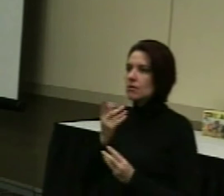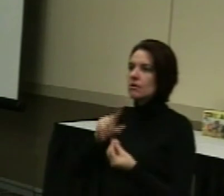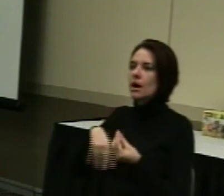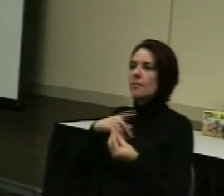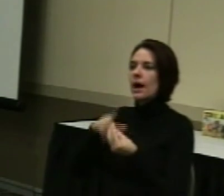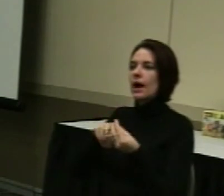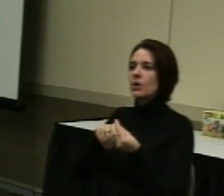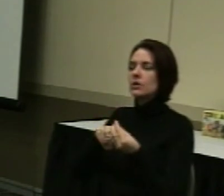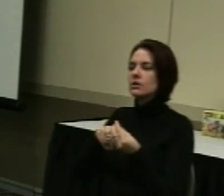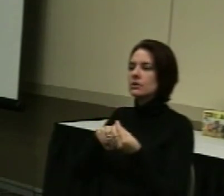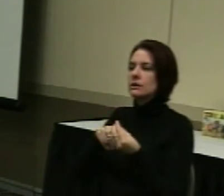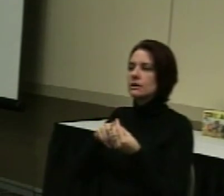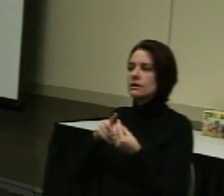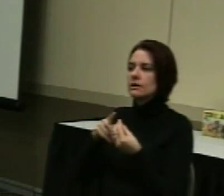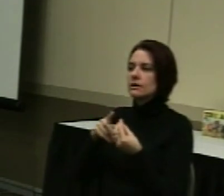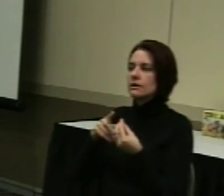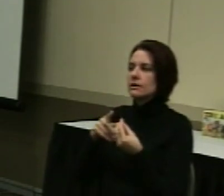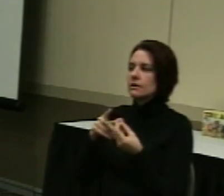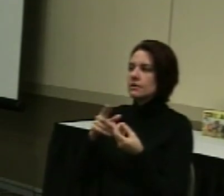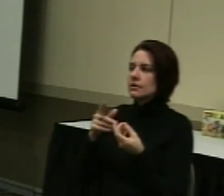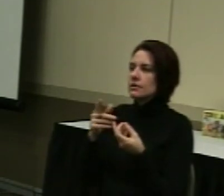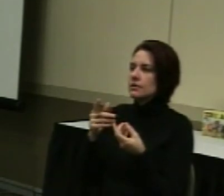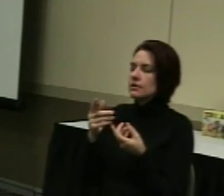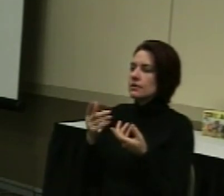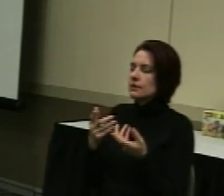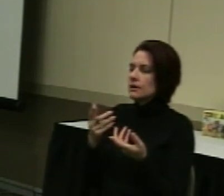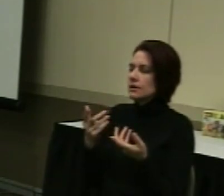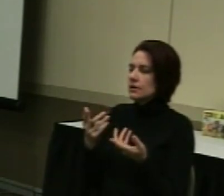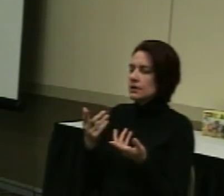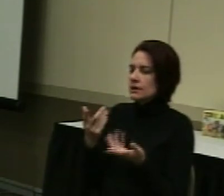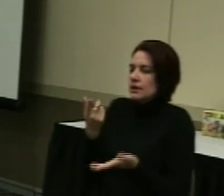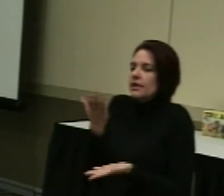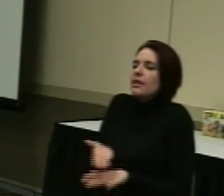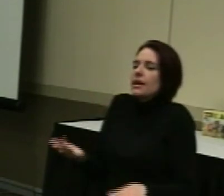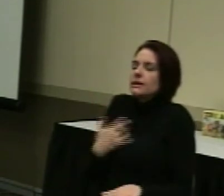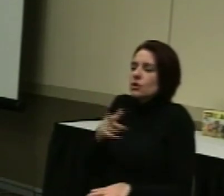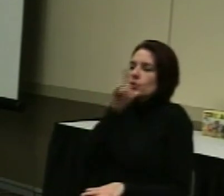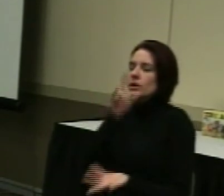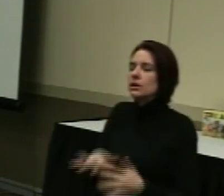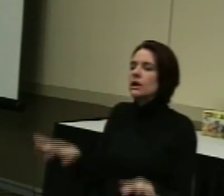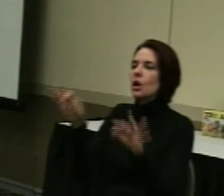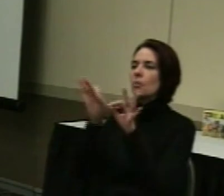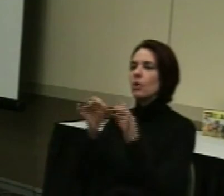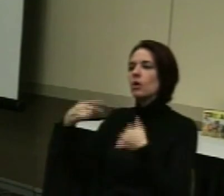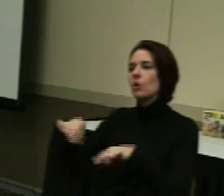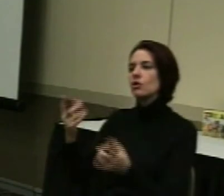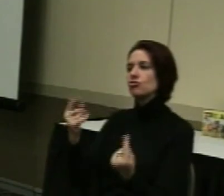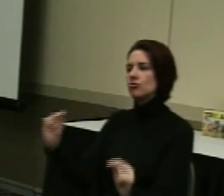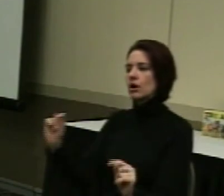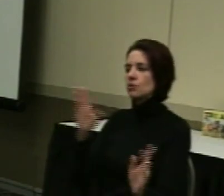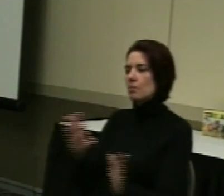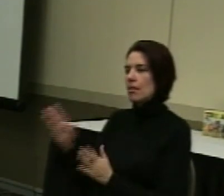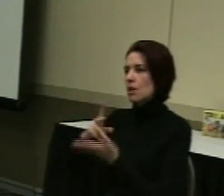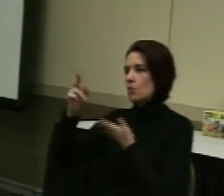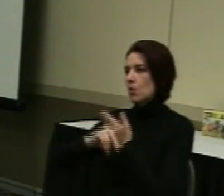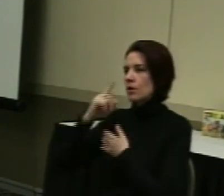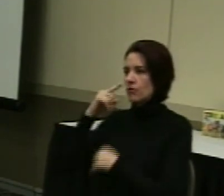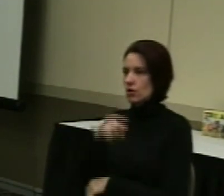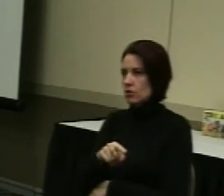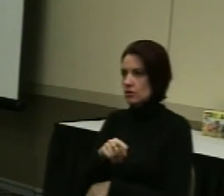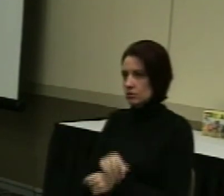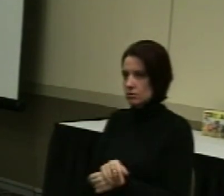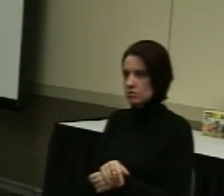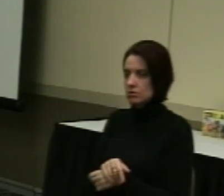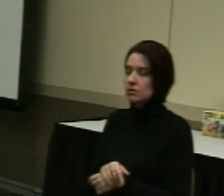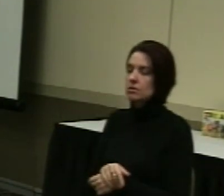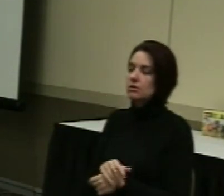about disposing kinds of things that are so important as you try to plan programs for her. Plan